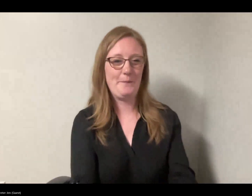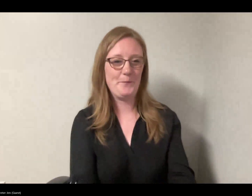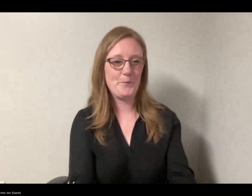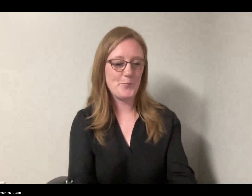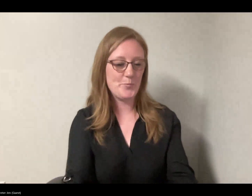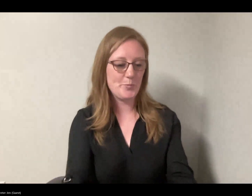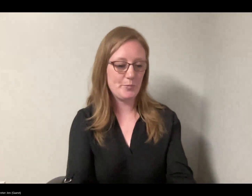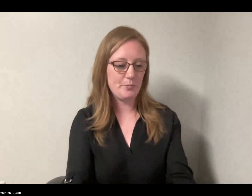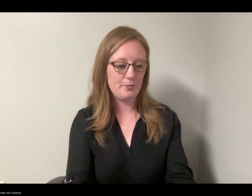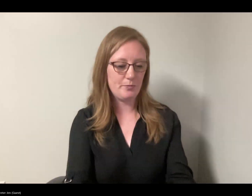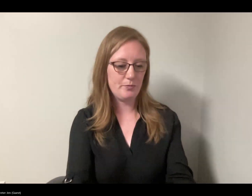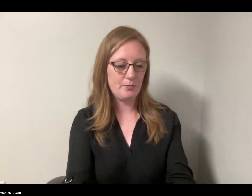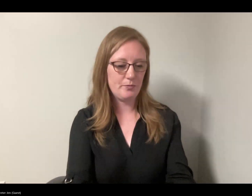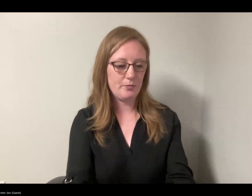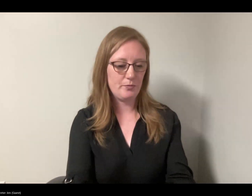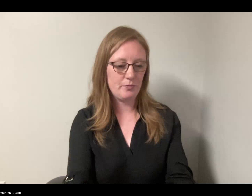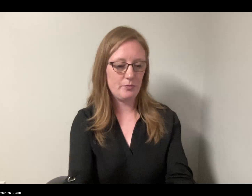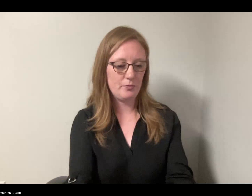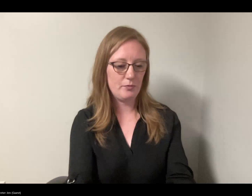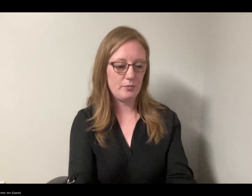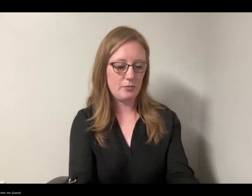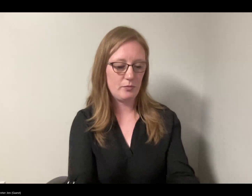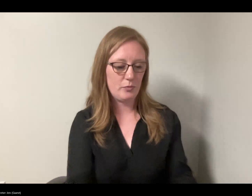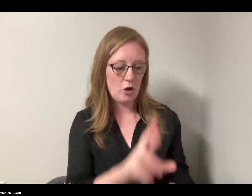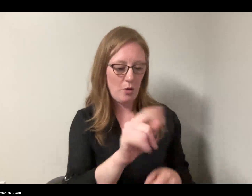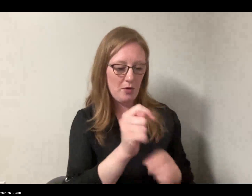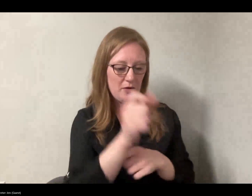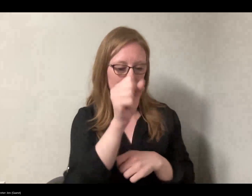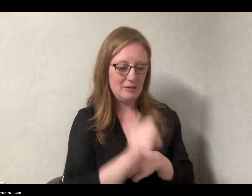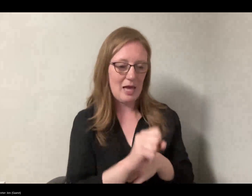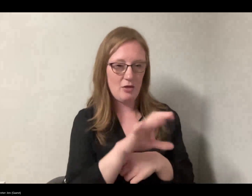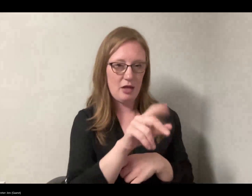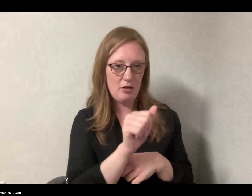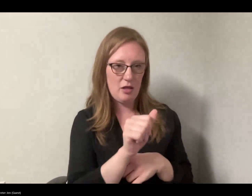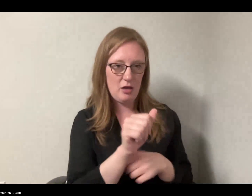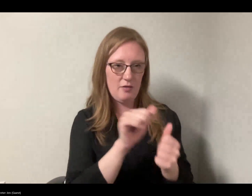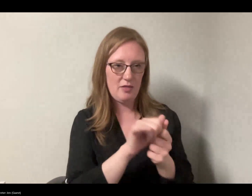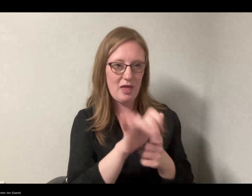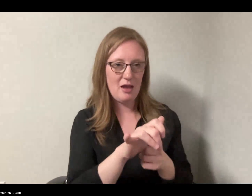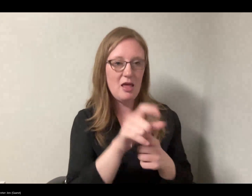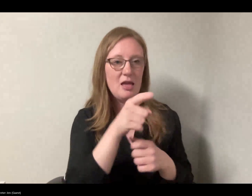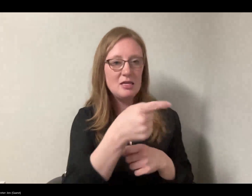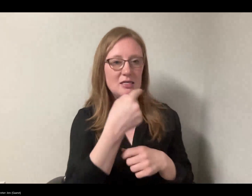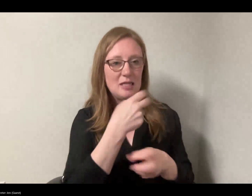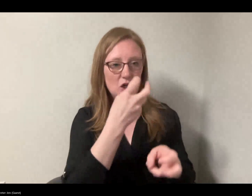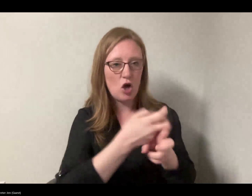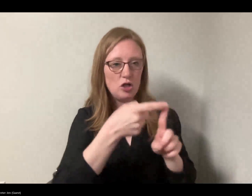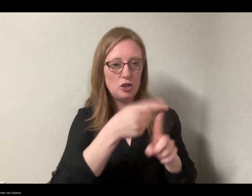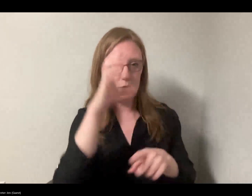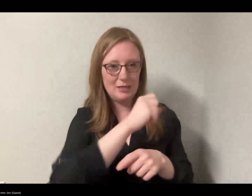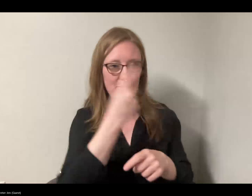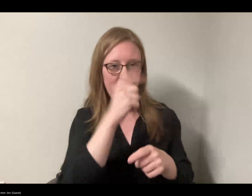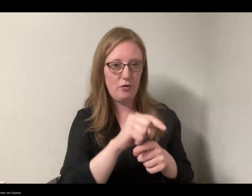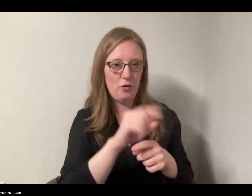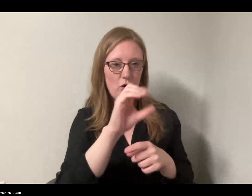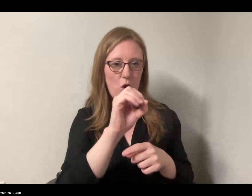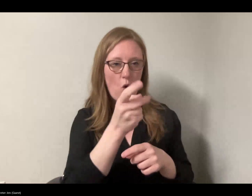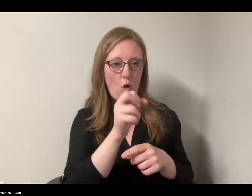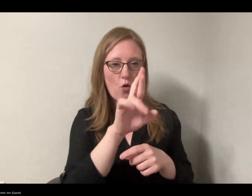And Robert from South Carolina is kind of echoing Mike's earlier comment about the difficulty of coming up with an estimate for overland